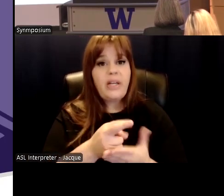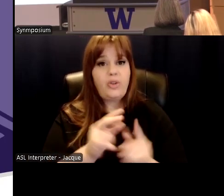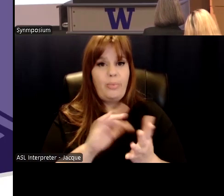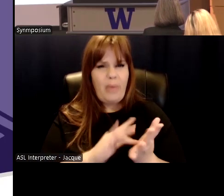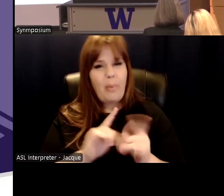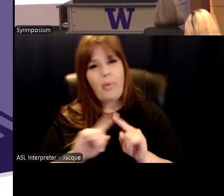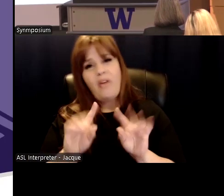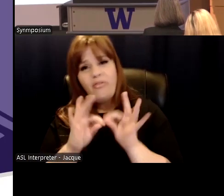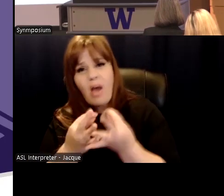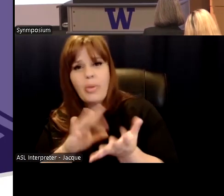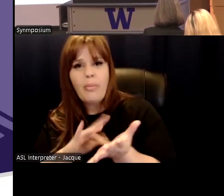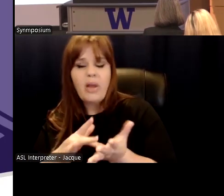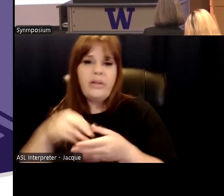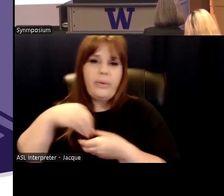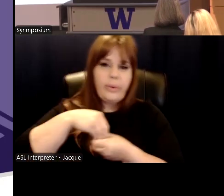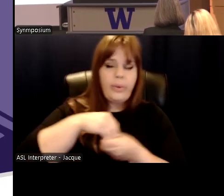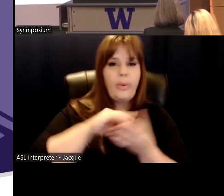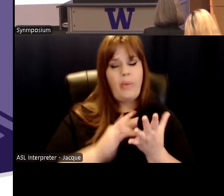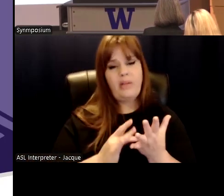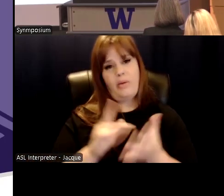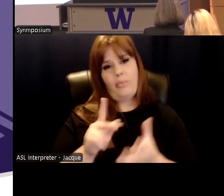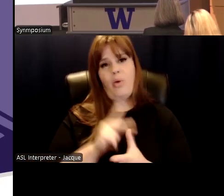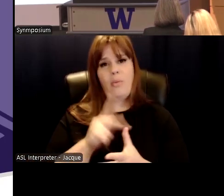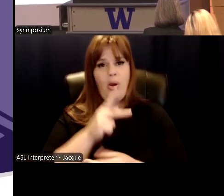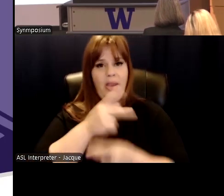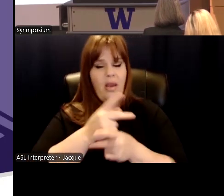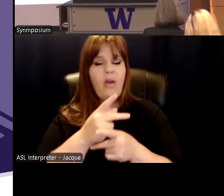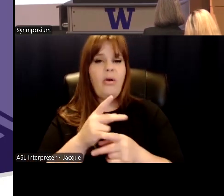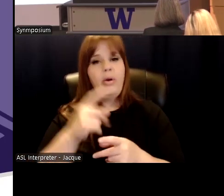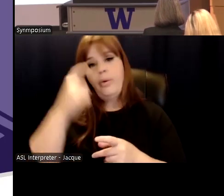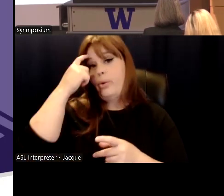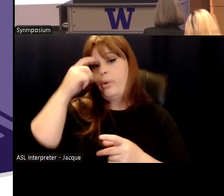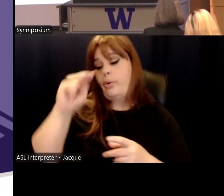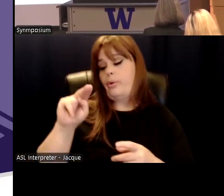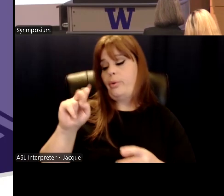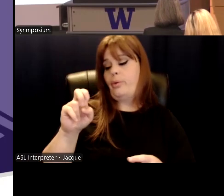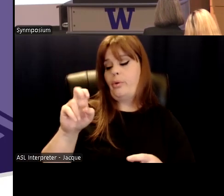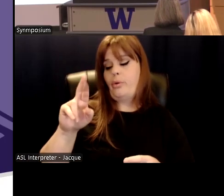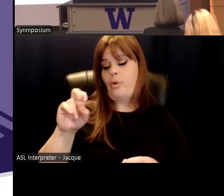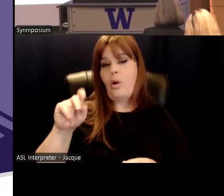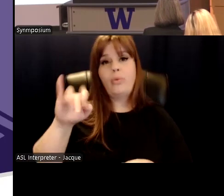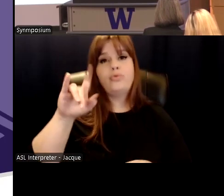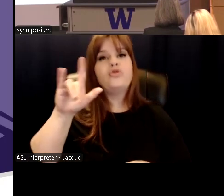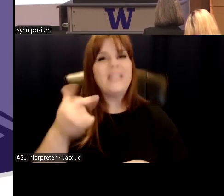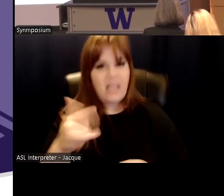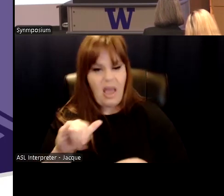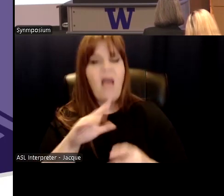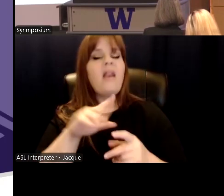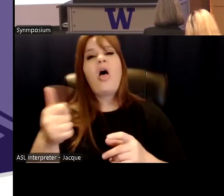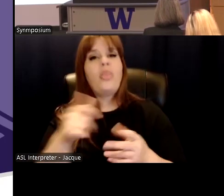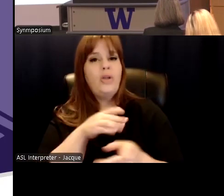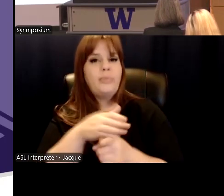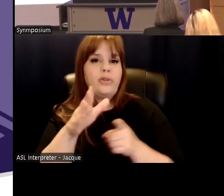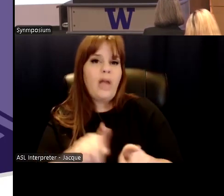family medicine, internal medicine, and primary care, neurology, and many other specialties, as well